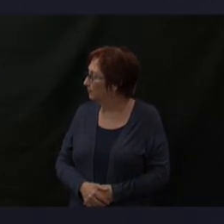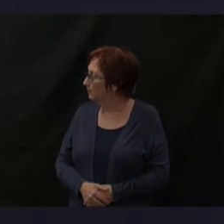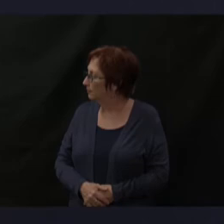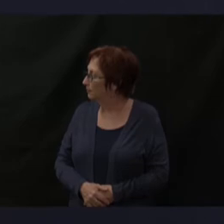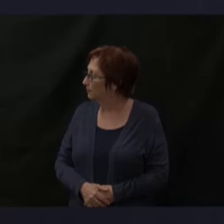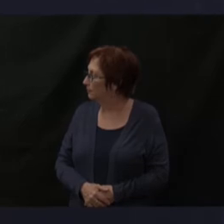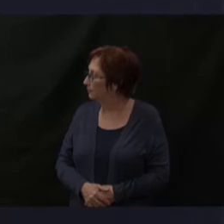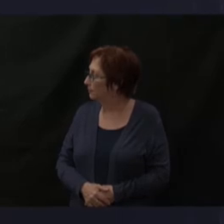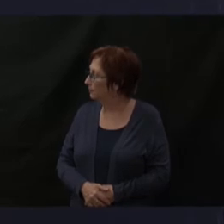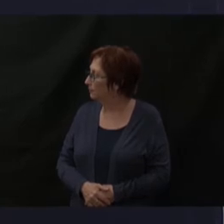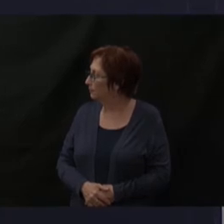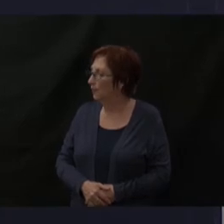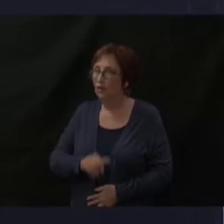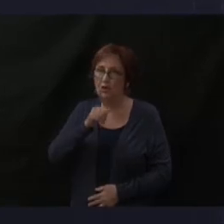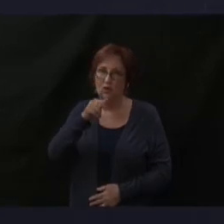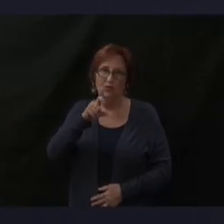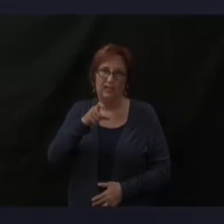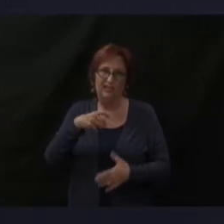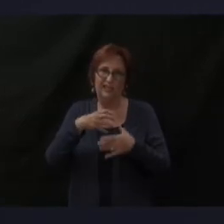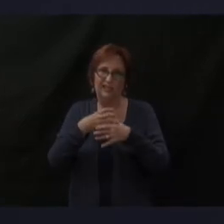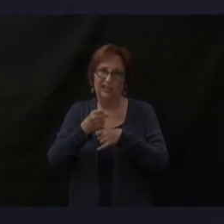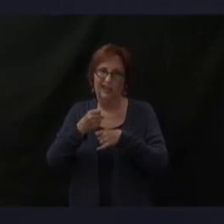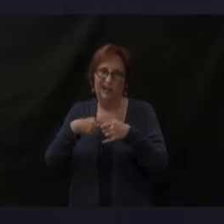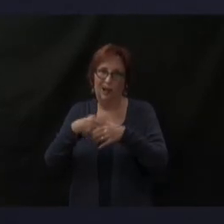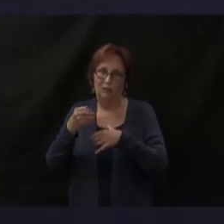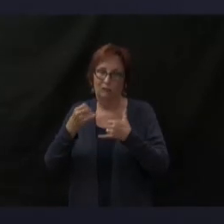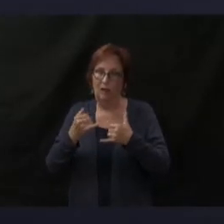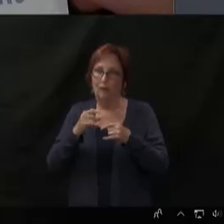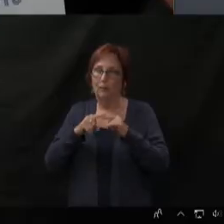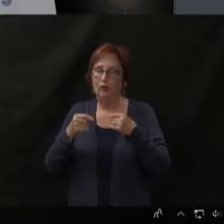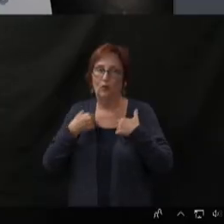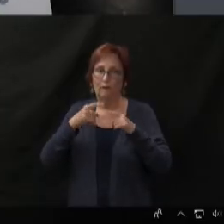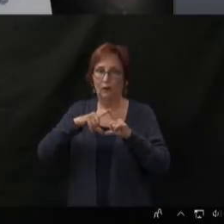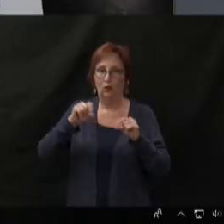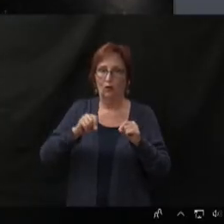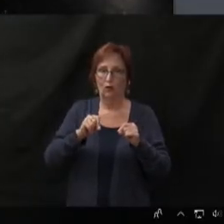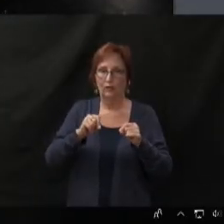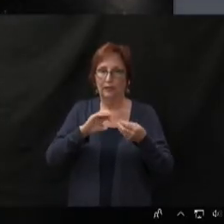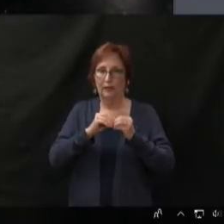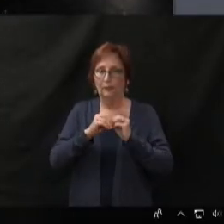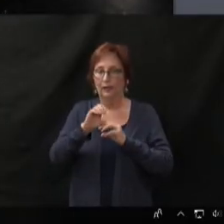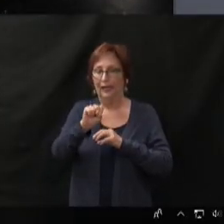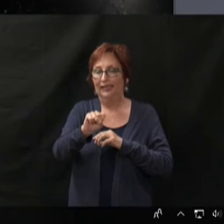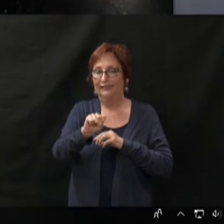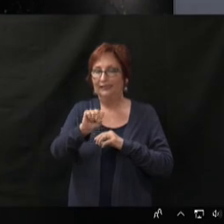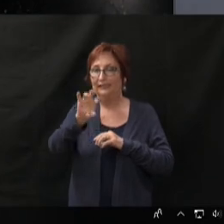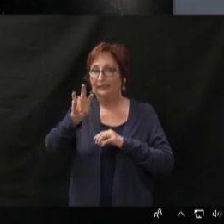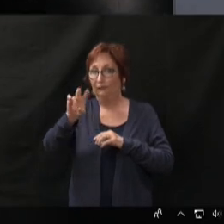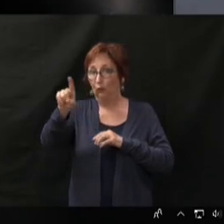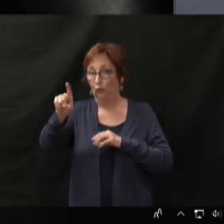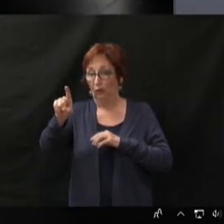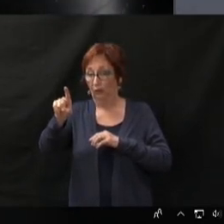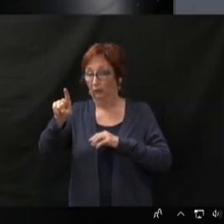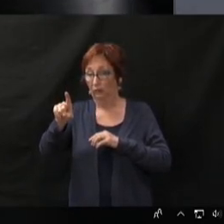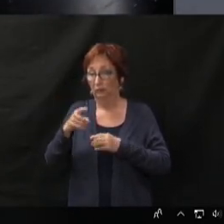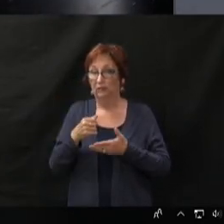you don't have to get it now, but you have a card, S71, to help with